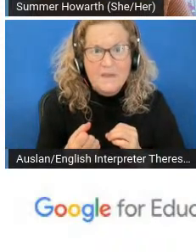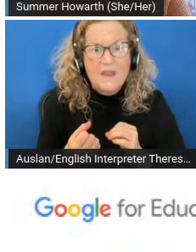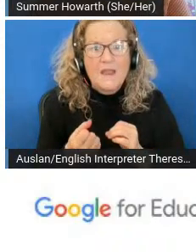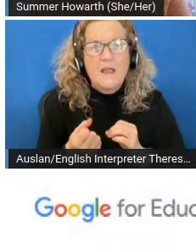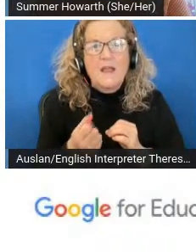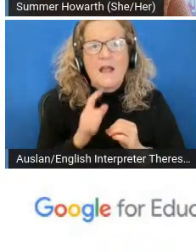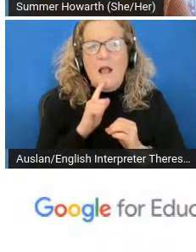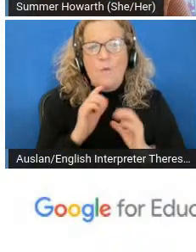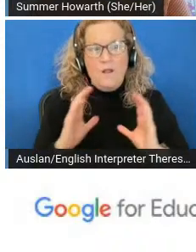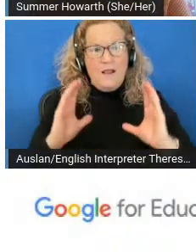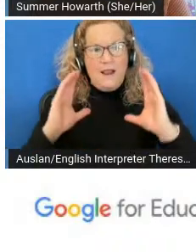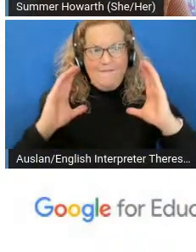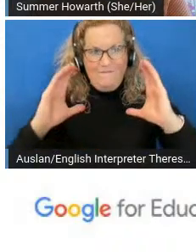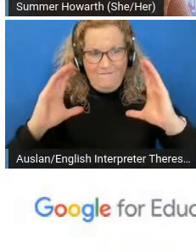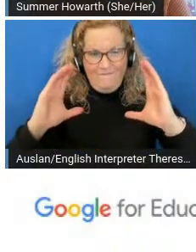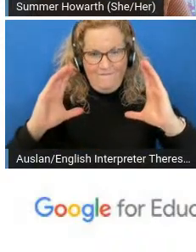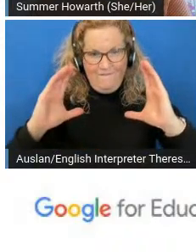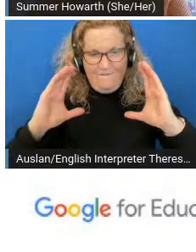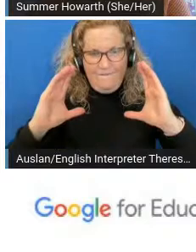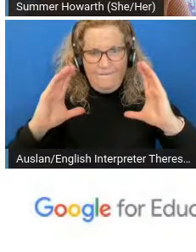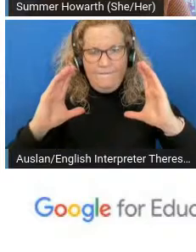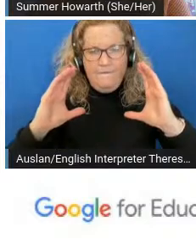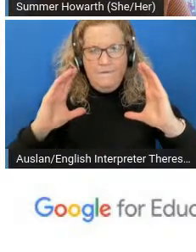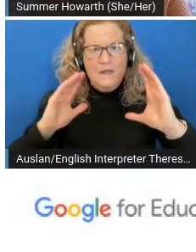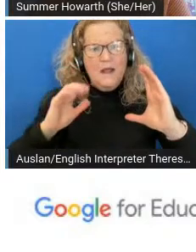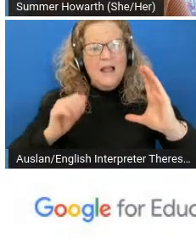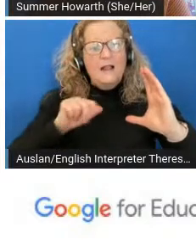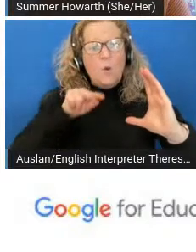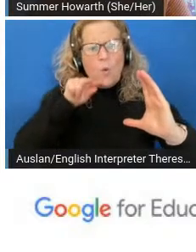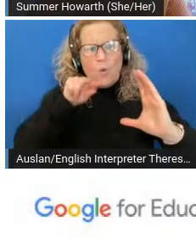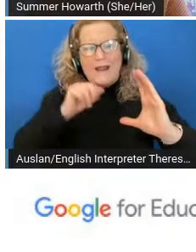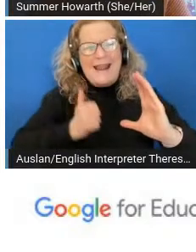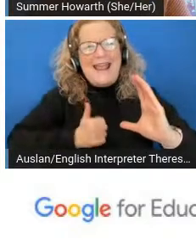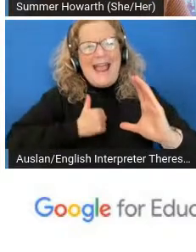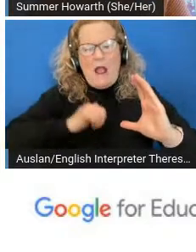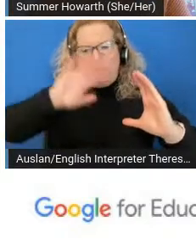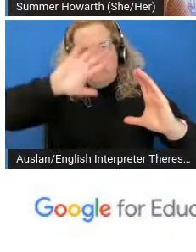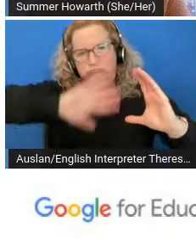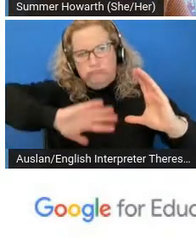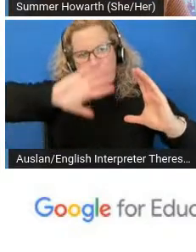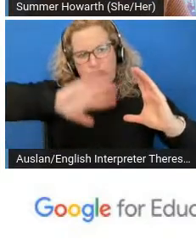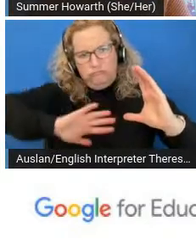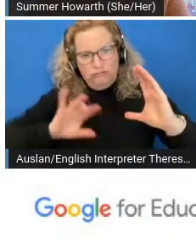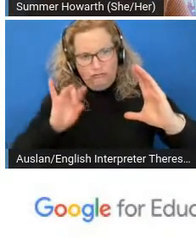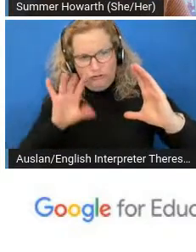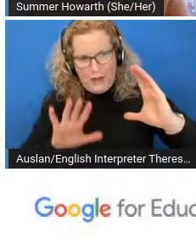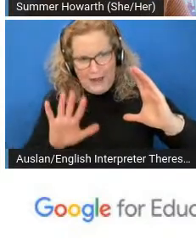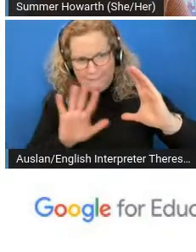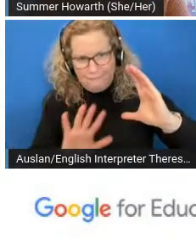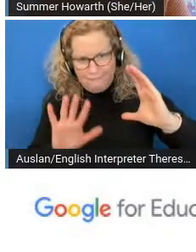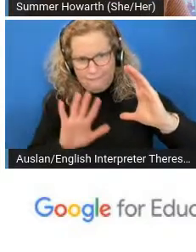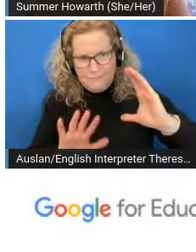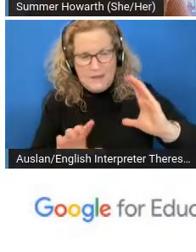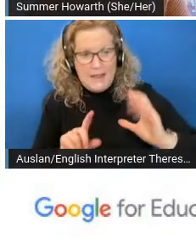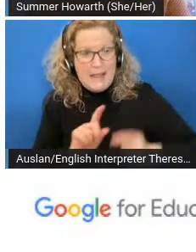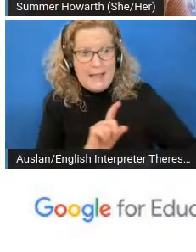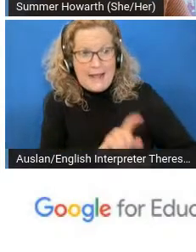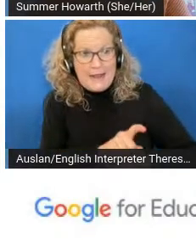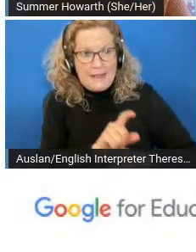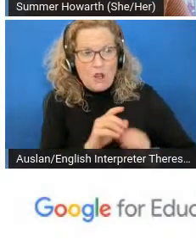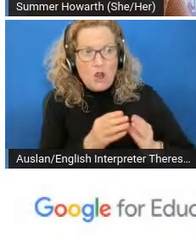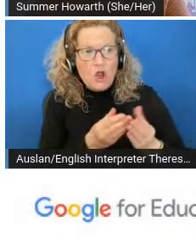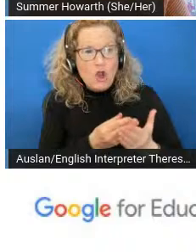and let's have a look at our kind of side of the Earth for now. And as I click on the word Earth down here, I've